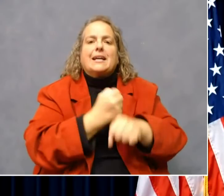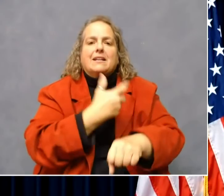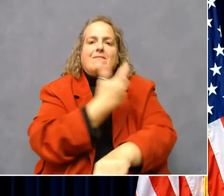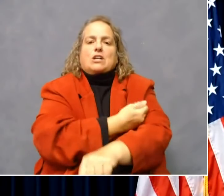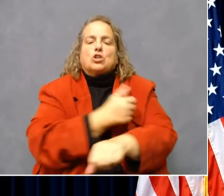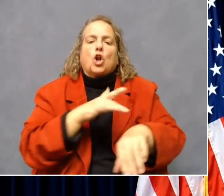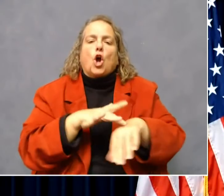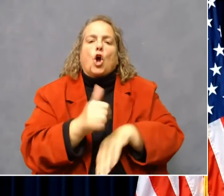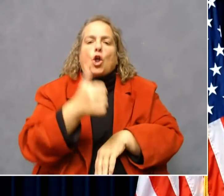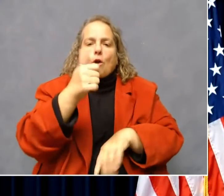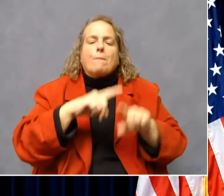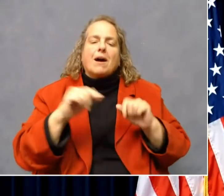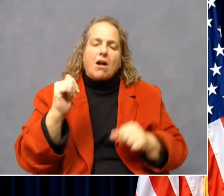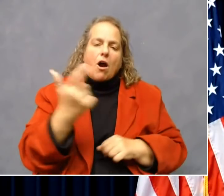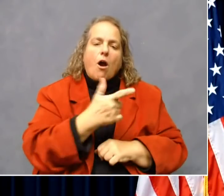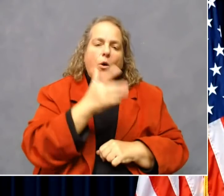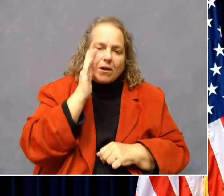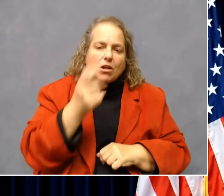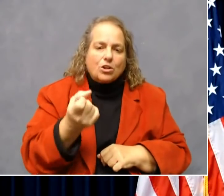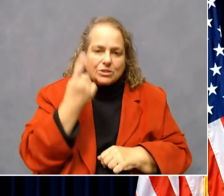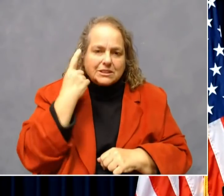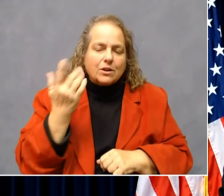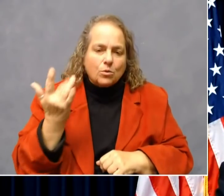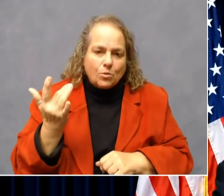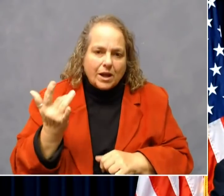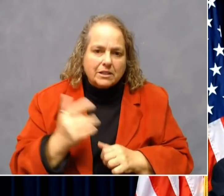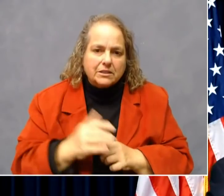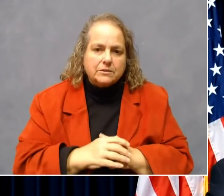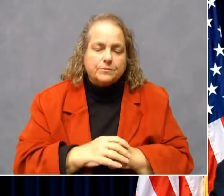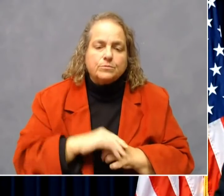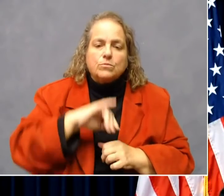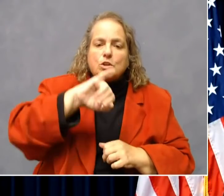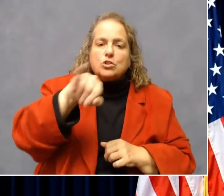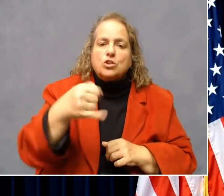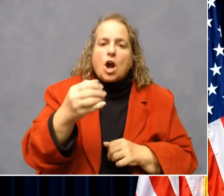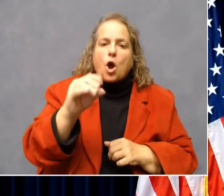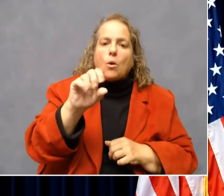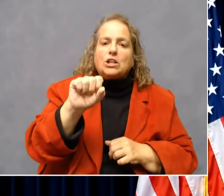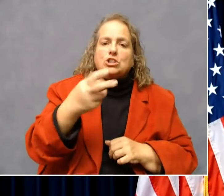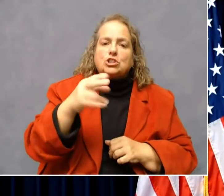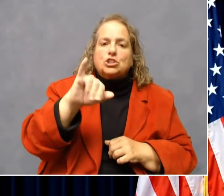understand why. Josh James from WUKY.